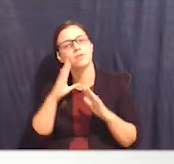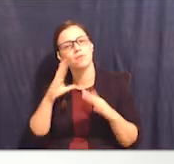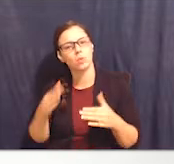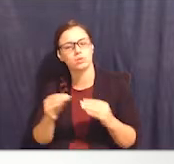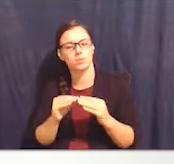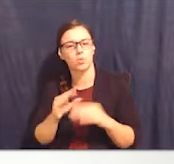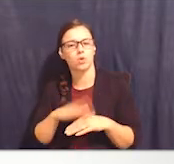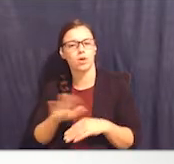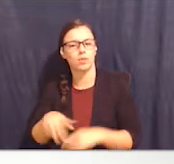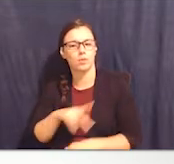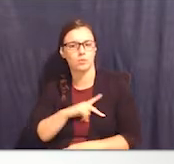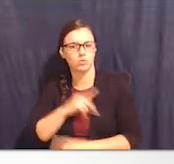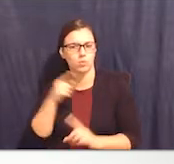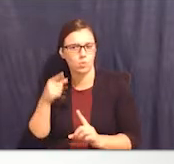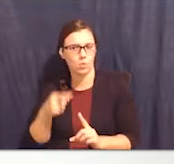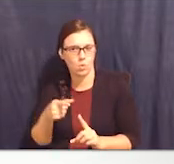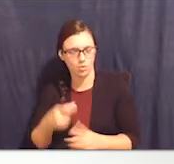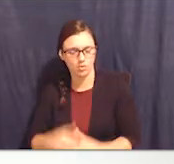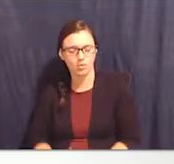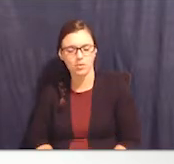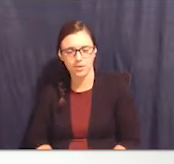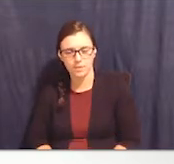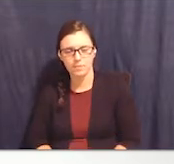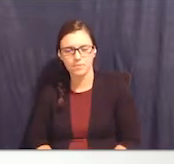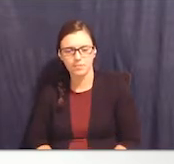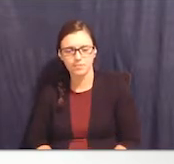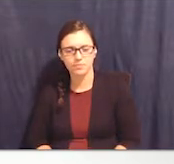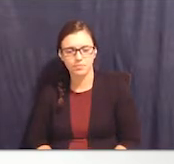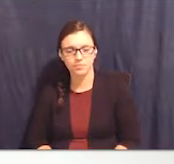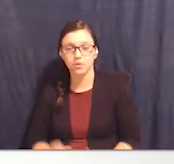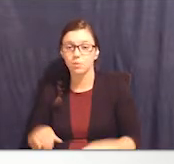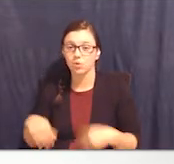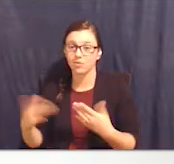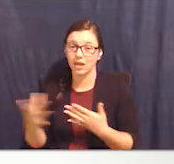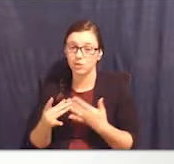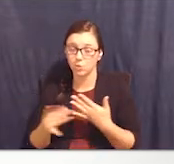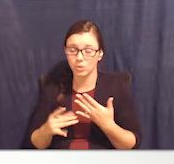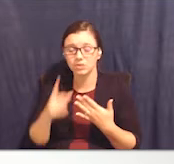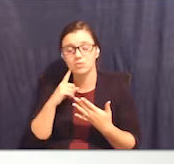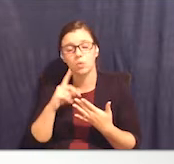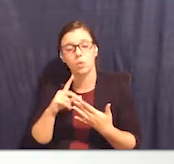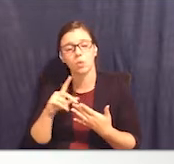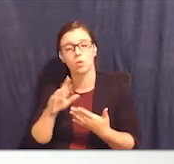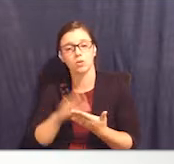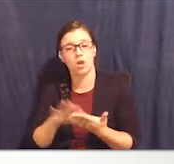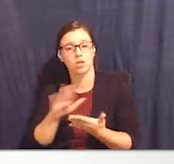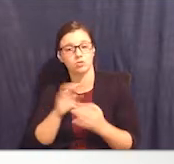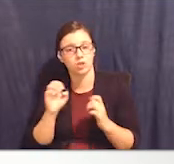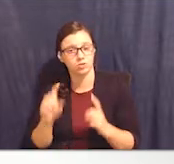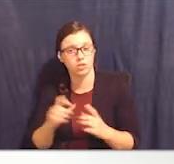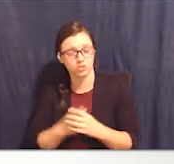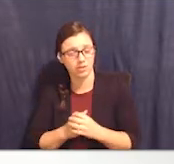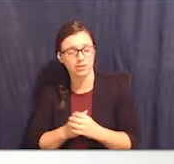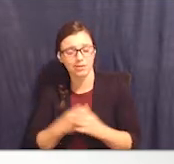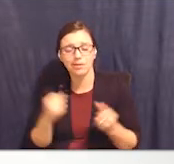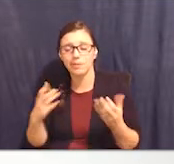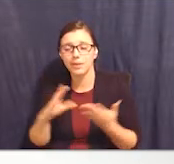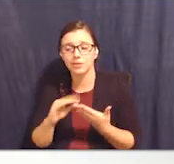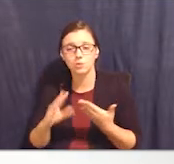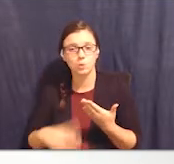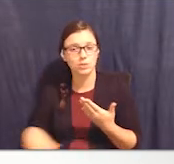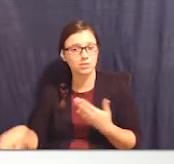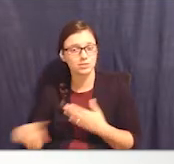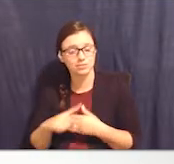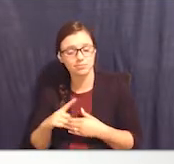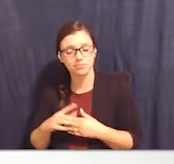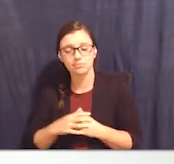these clubs with the intellectual disability, the students with other disabilities, and then the students that do